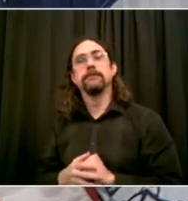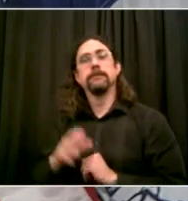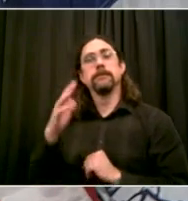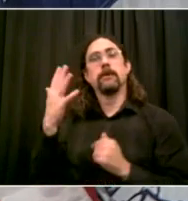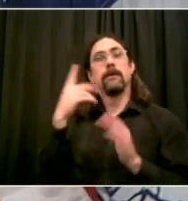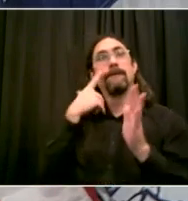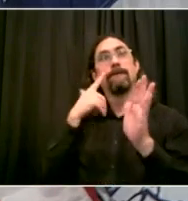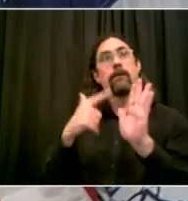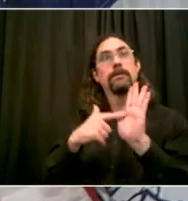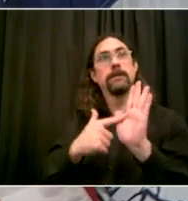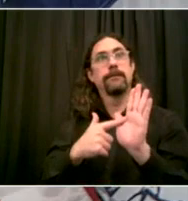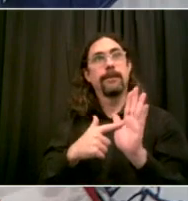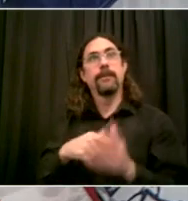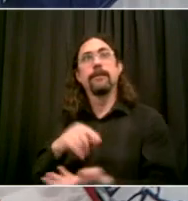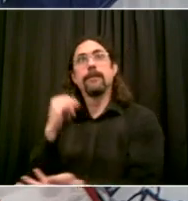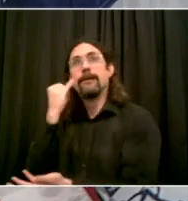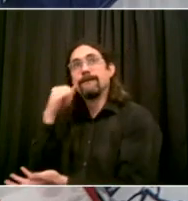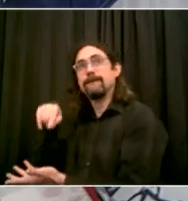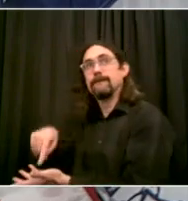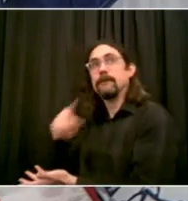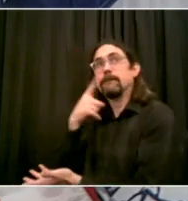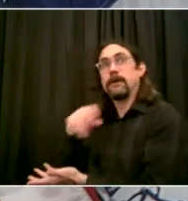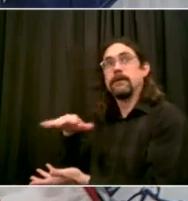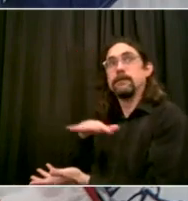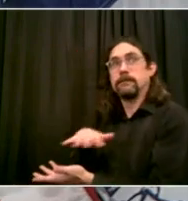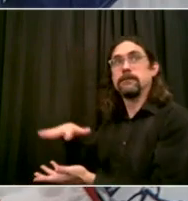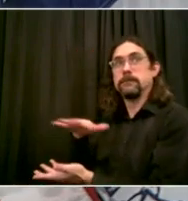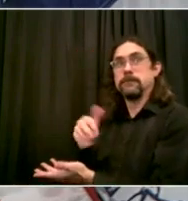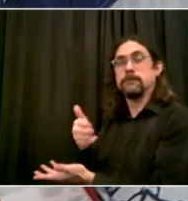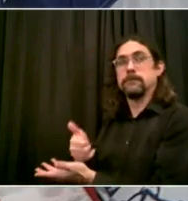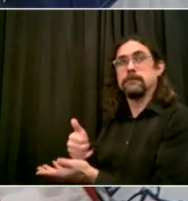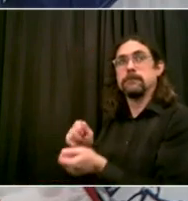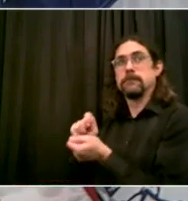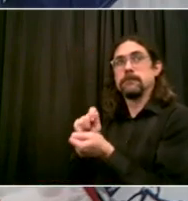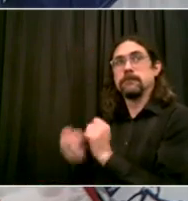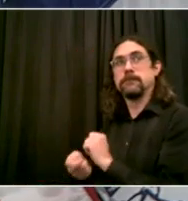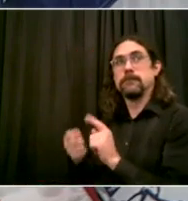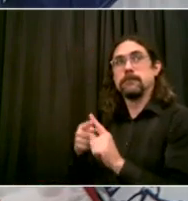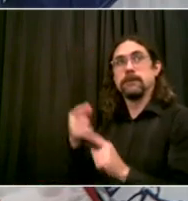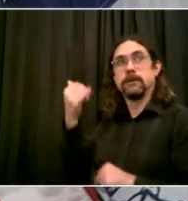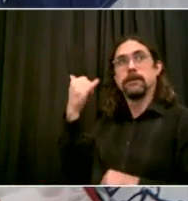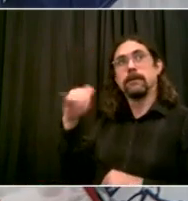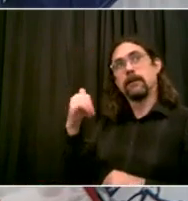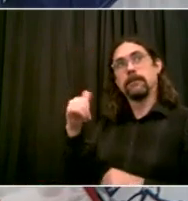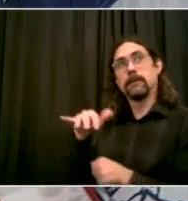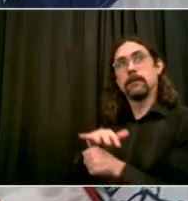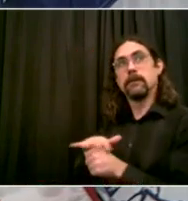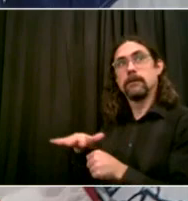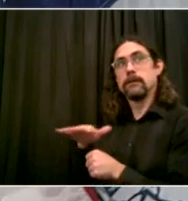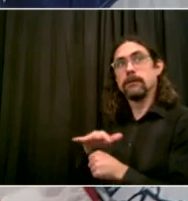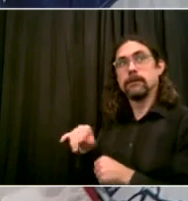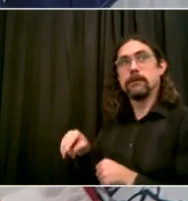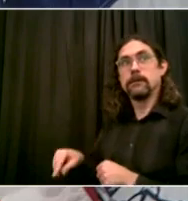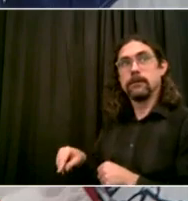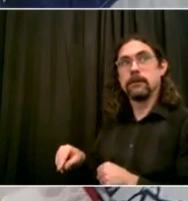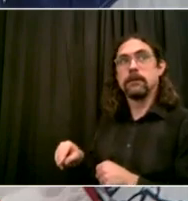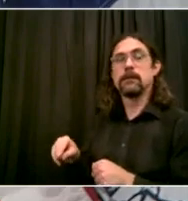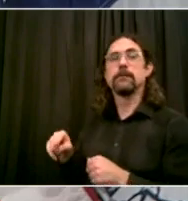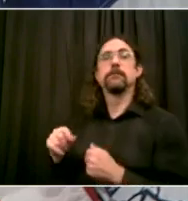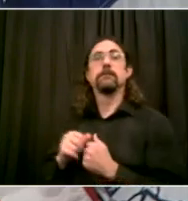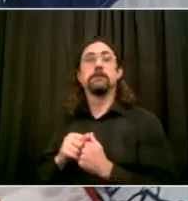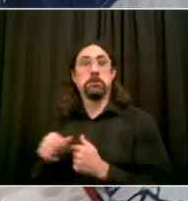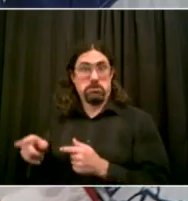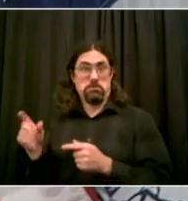ones that are now in yellow zones in Brooklyn that had previously been in red zones. So that's about, again, 20